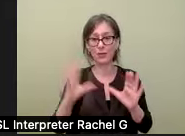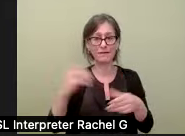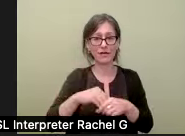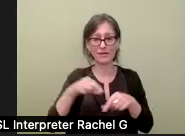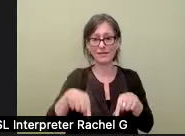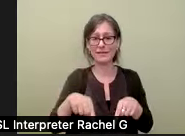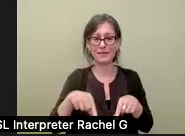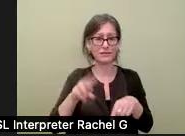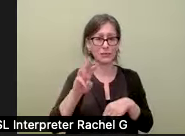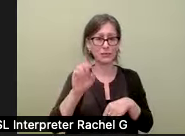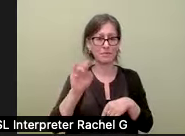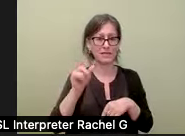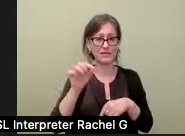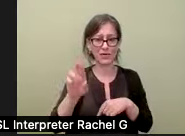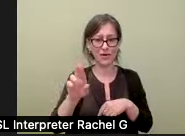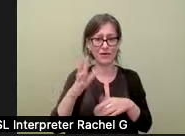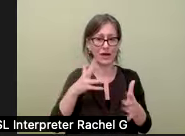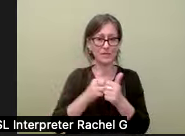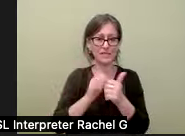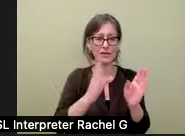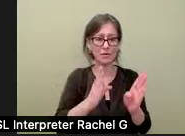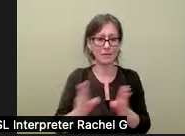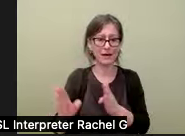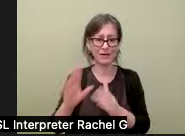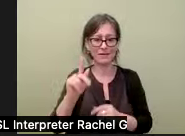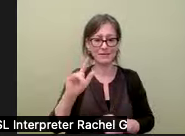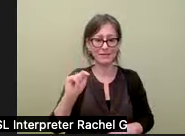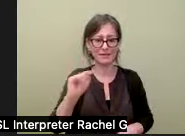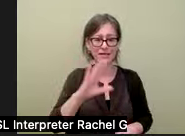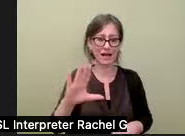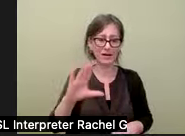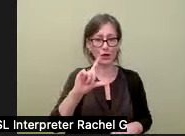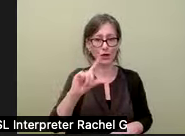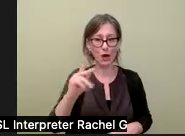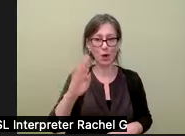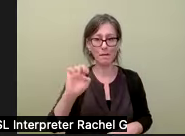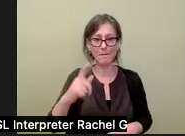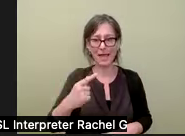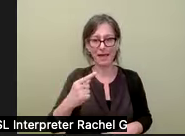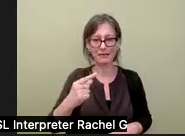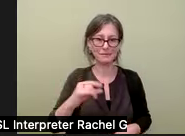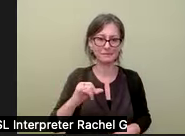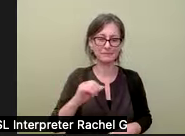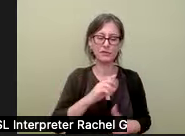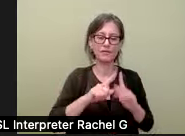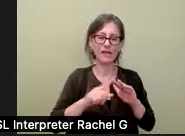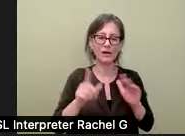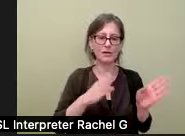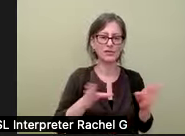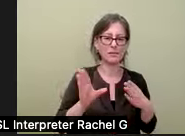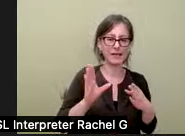You can update your preparedness kit and your go bags as that your evacuation plan. You